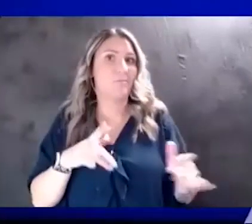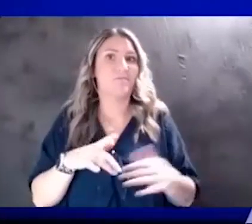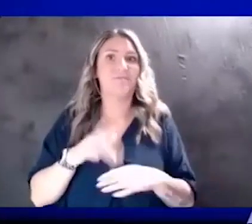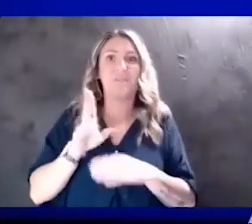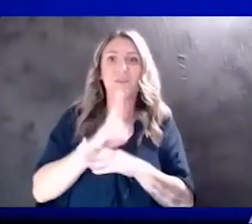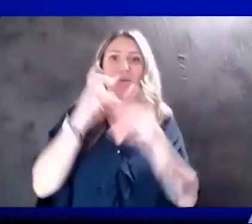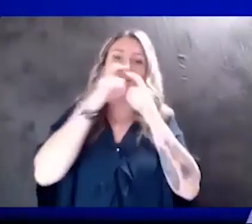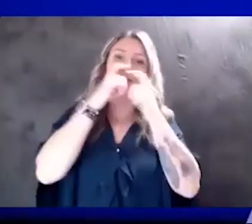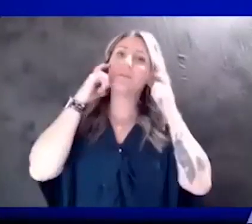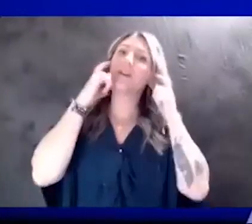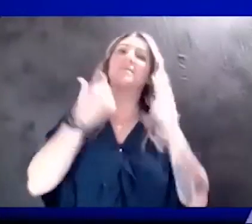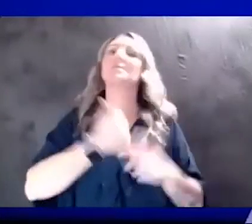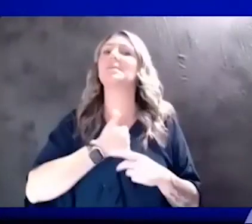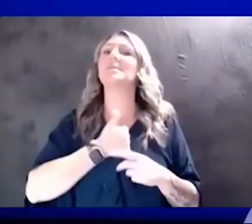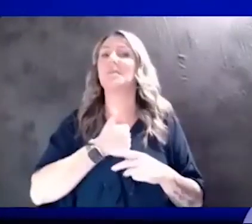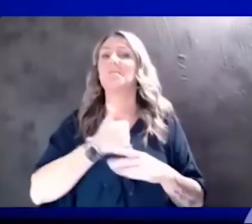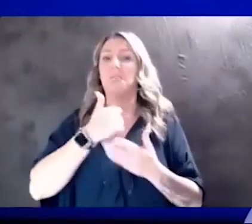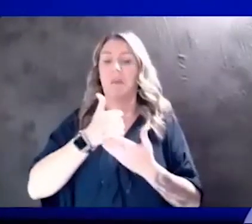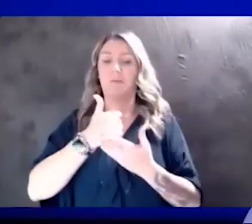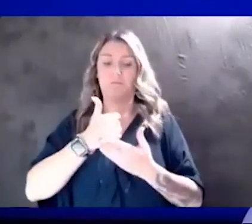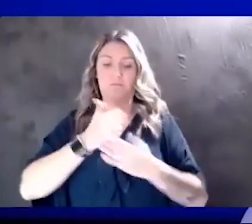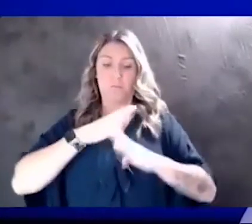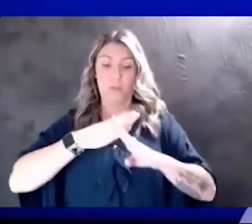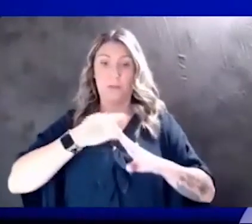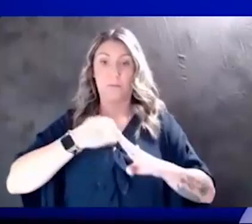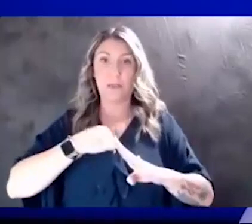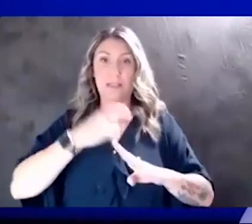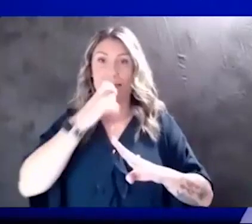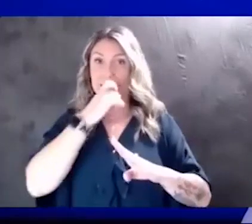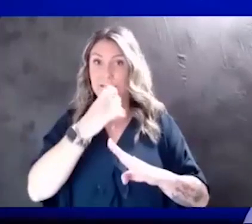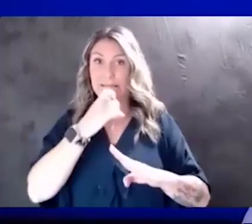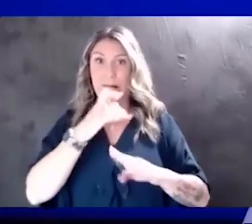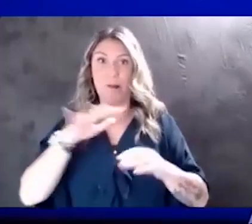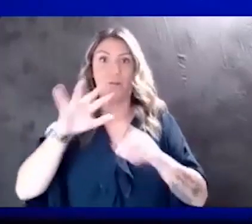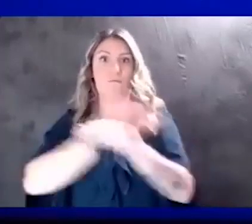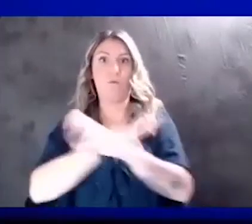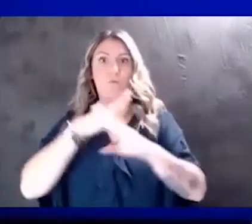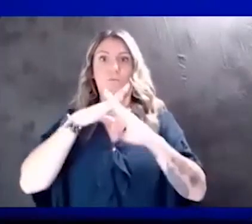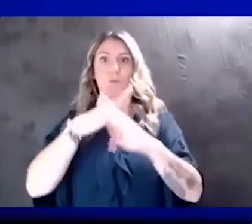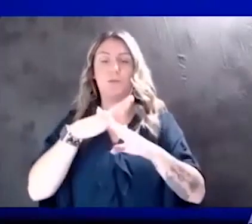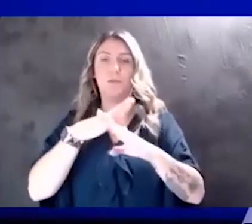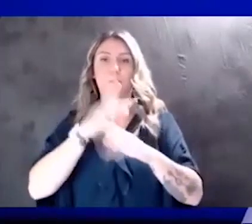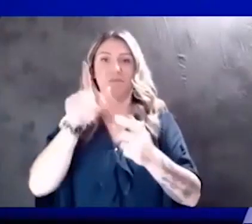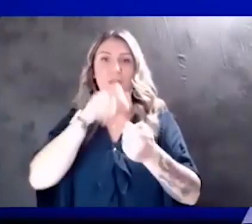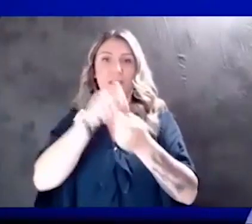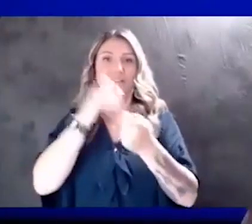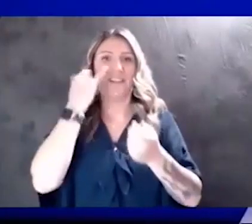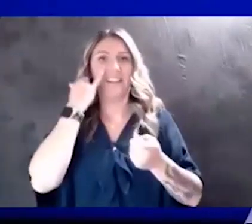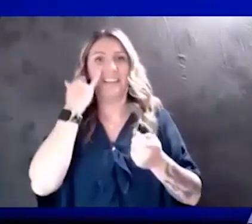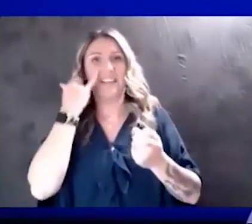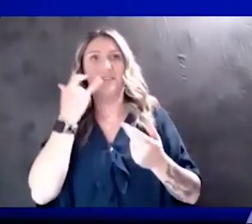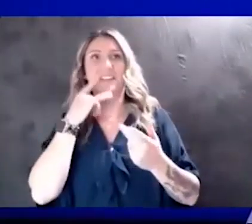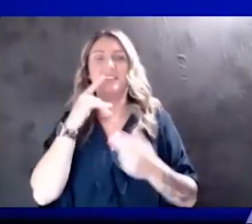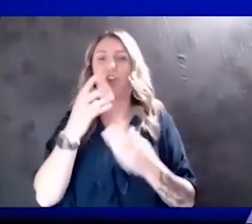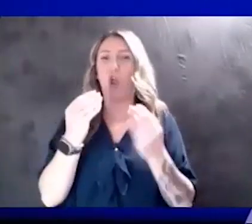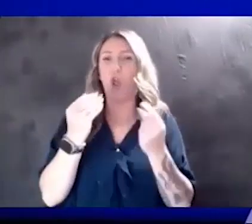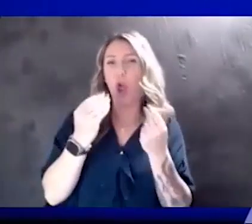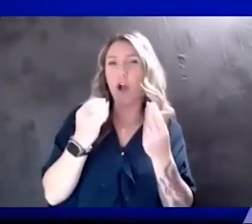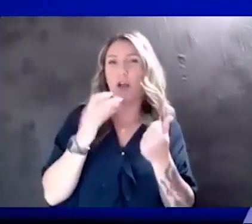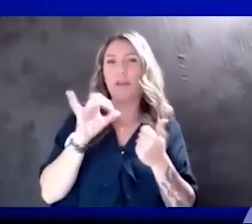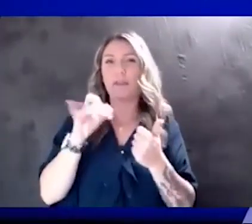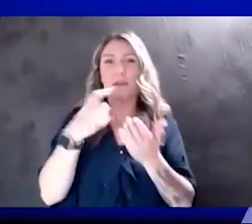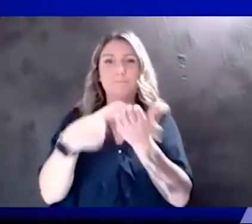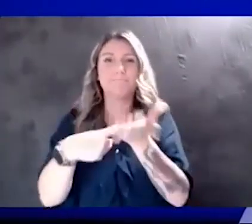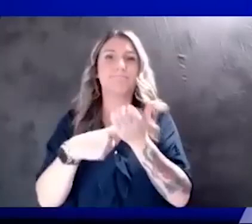myself helps protect me. It is not foolproof, particularly if it's, the cloth mask. This discussion, I'm sure, has been had